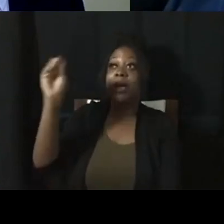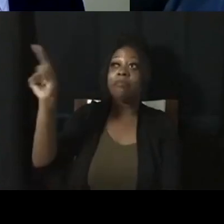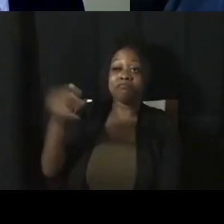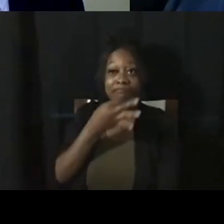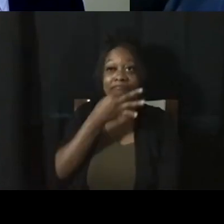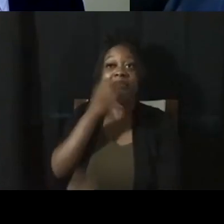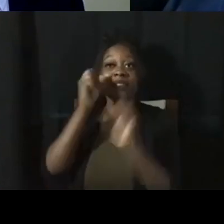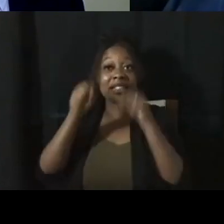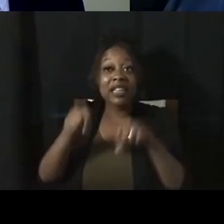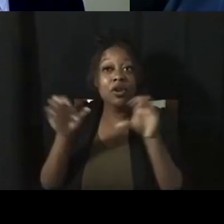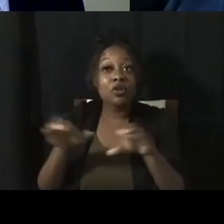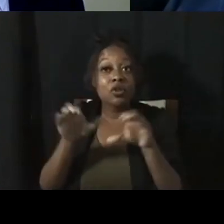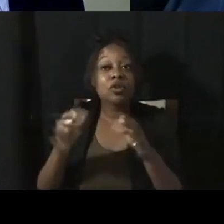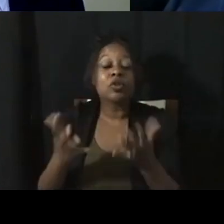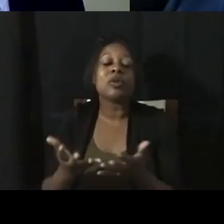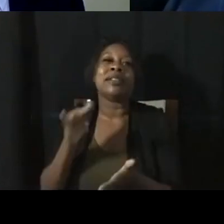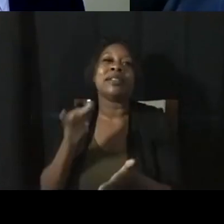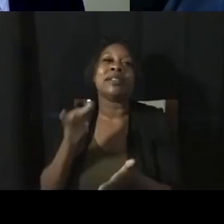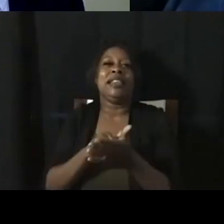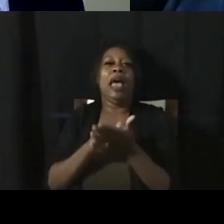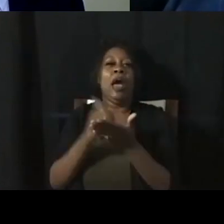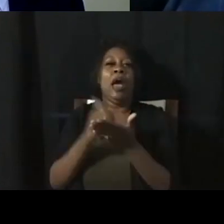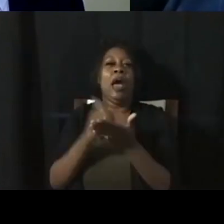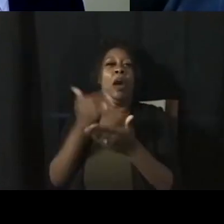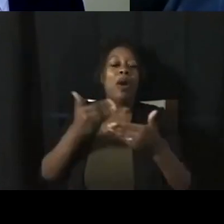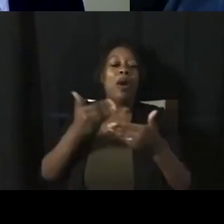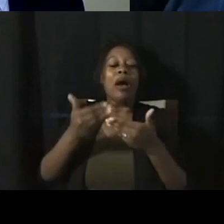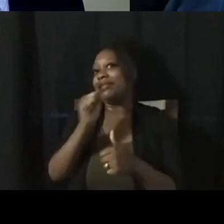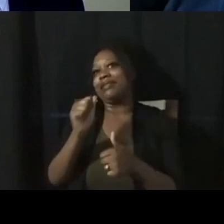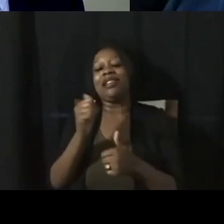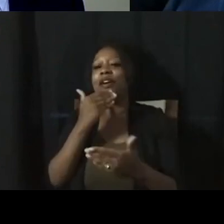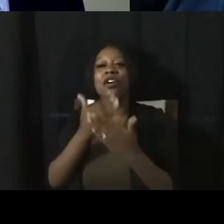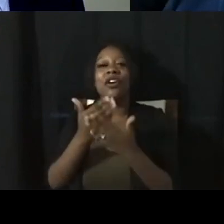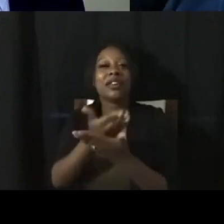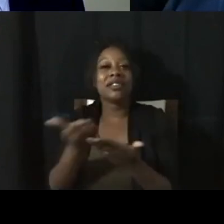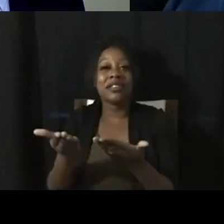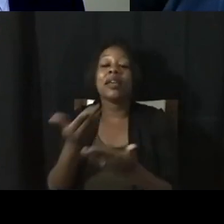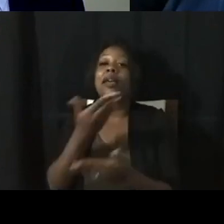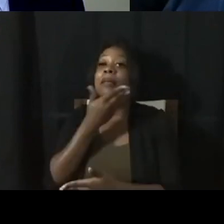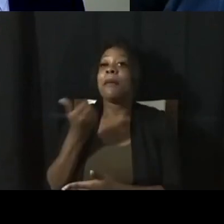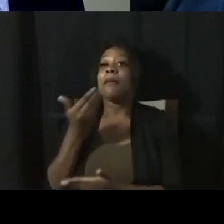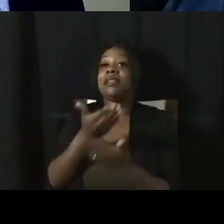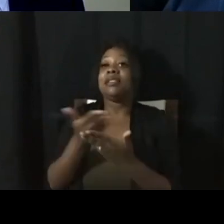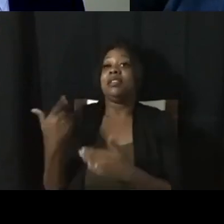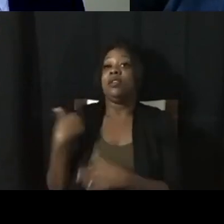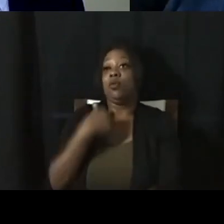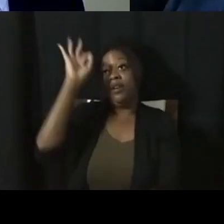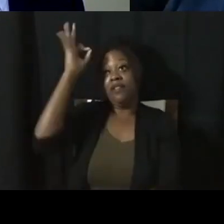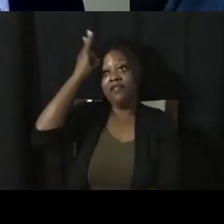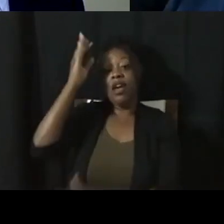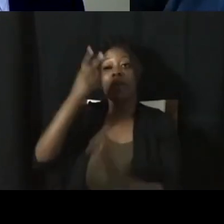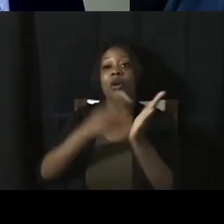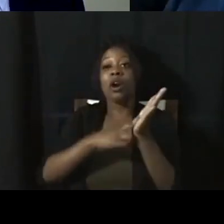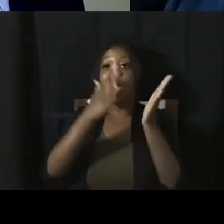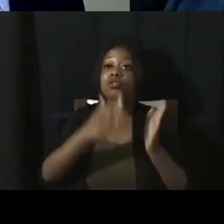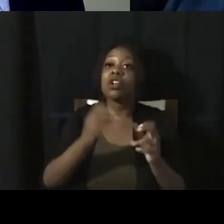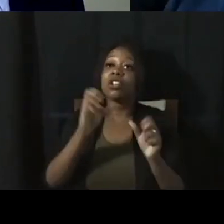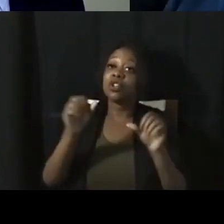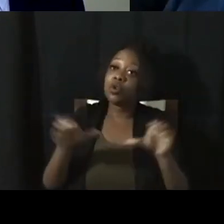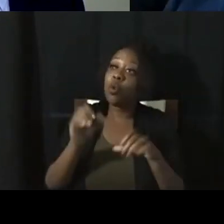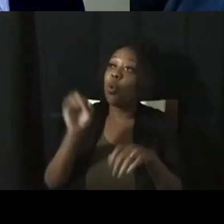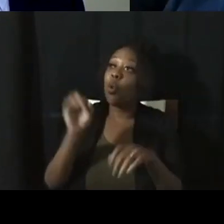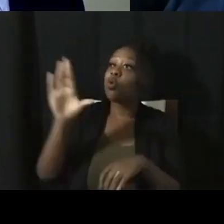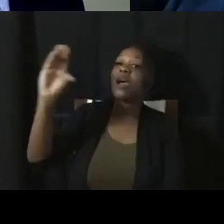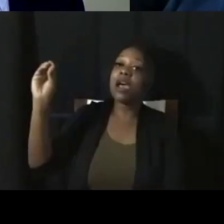hoc decentralized process is not a great thing. So what the best thing that federal contractors can do, for example, or your company, is from the